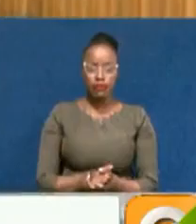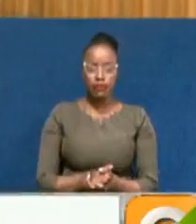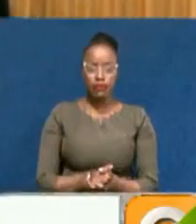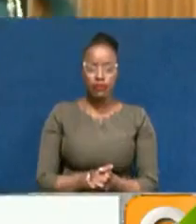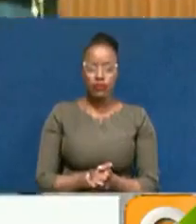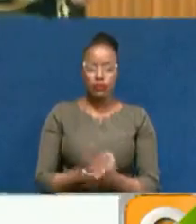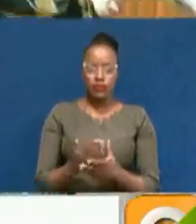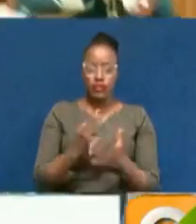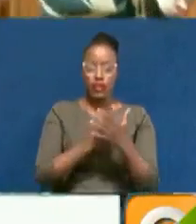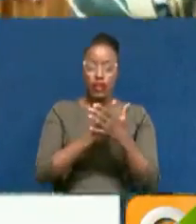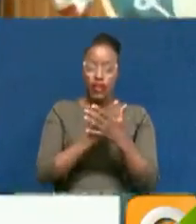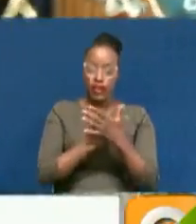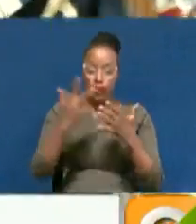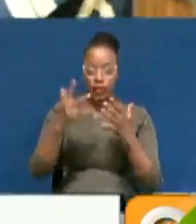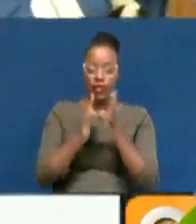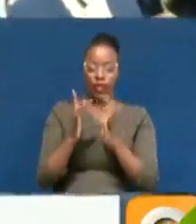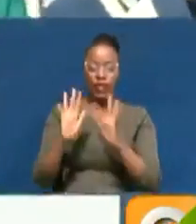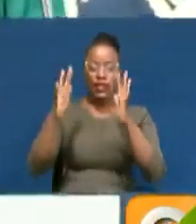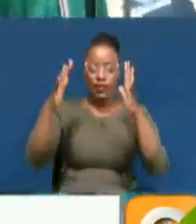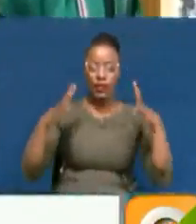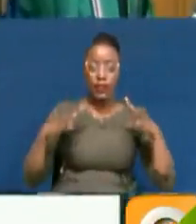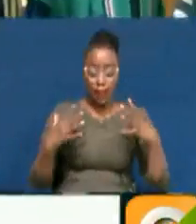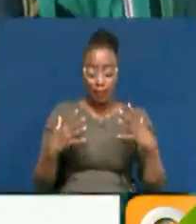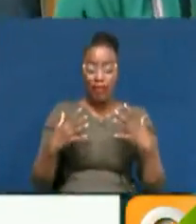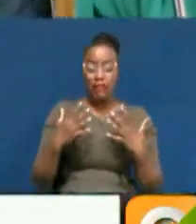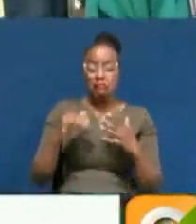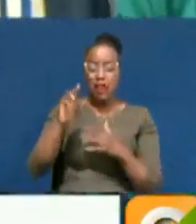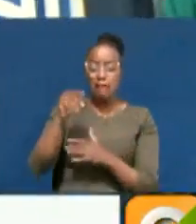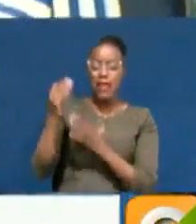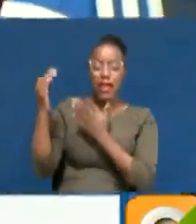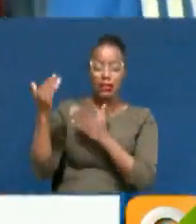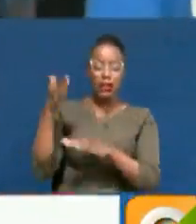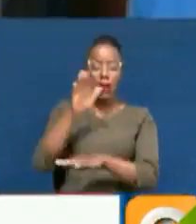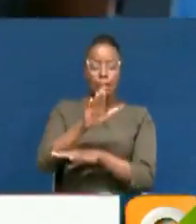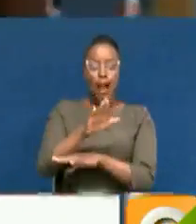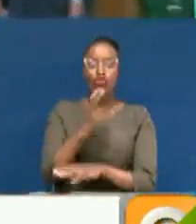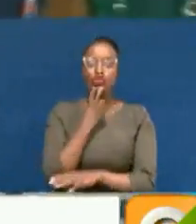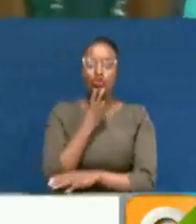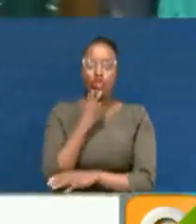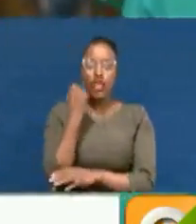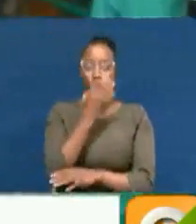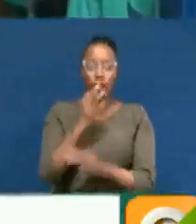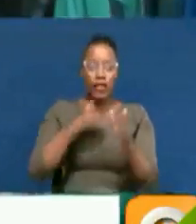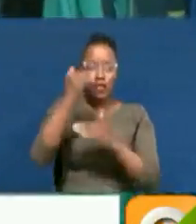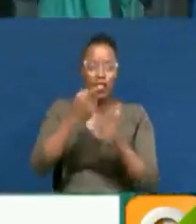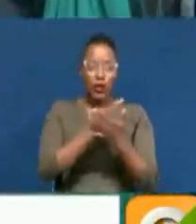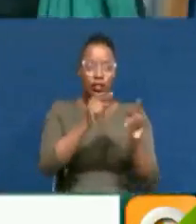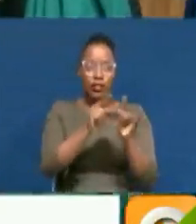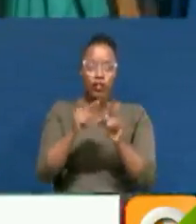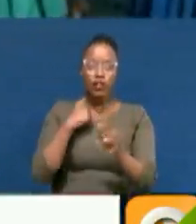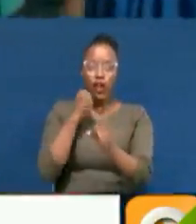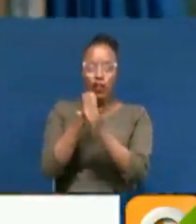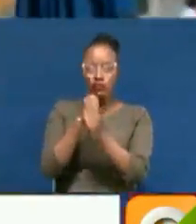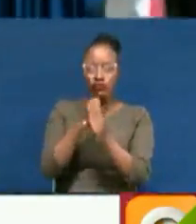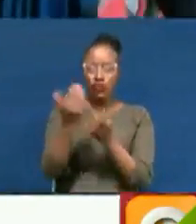After almost 3 weeks into the Christmas break, MPs will be required back in the House on Tuesday and Wednesday next week to consider